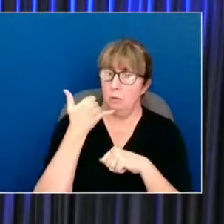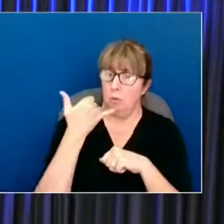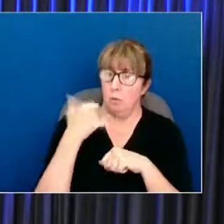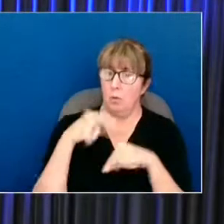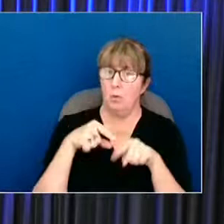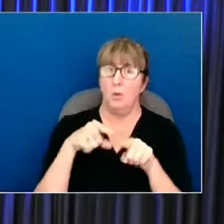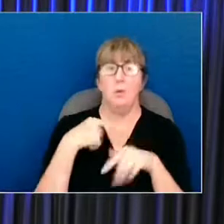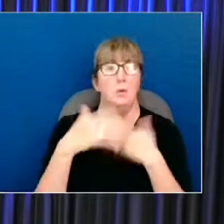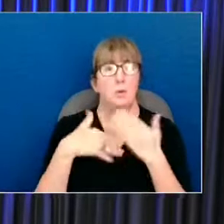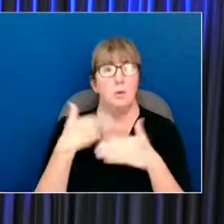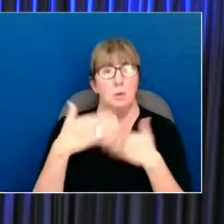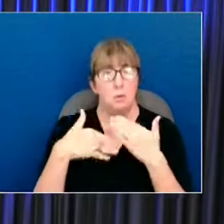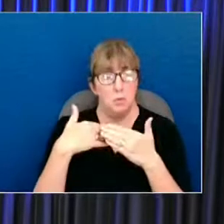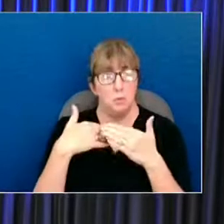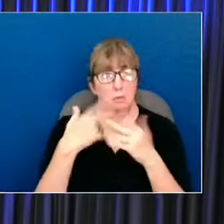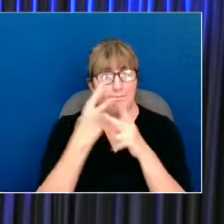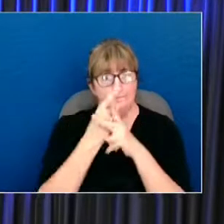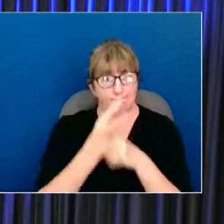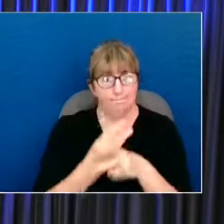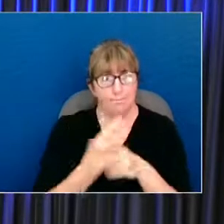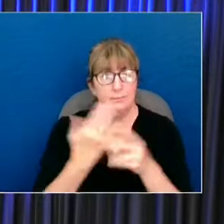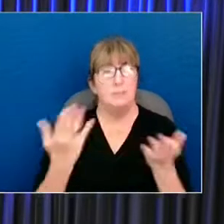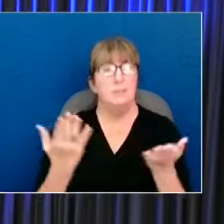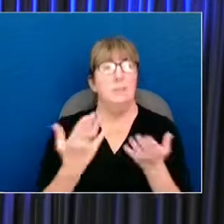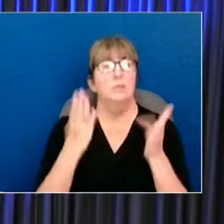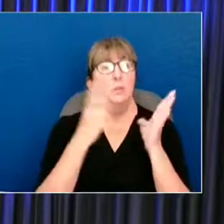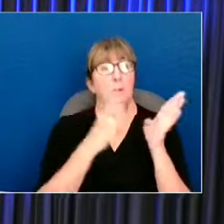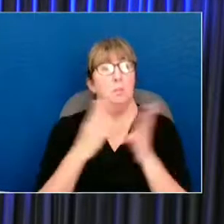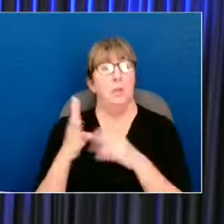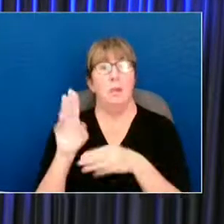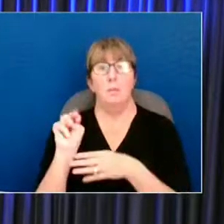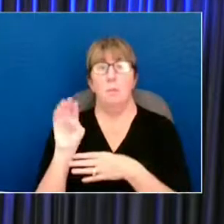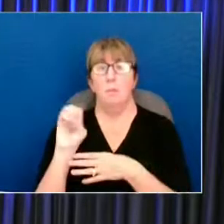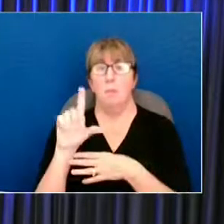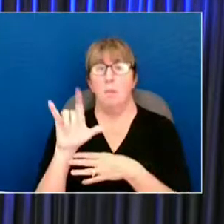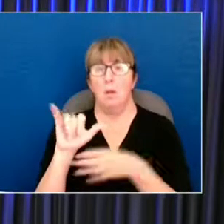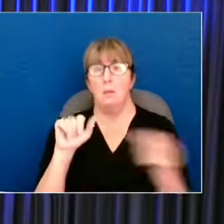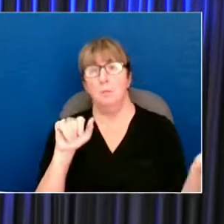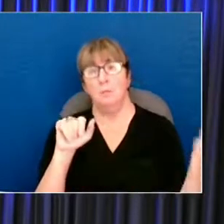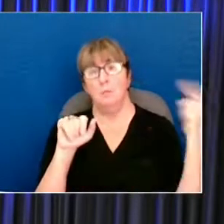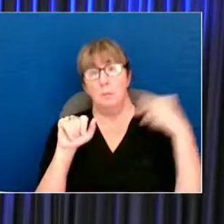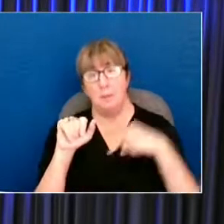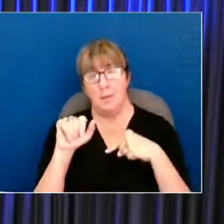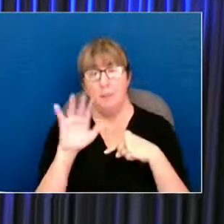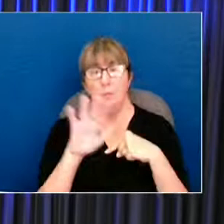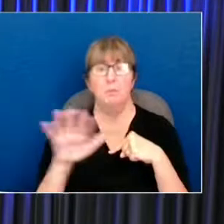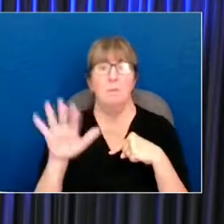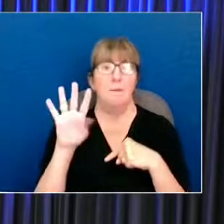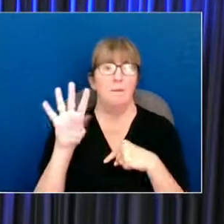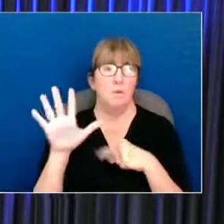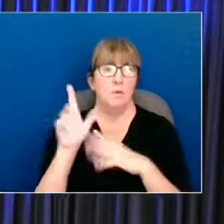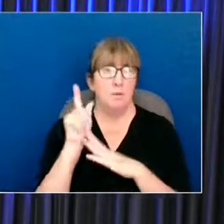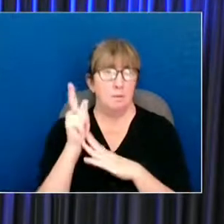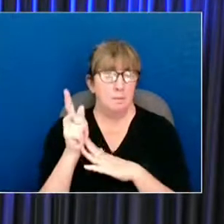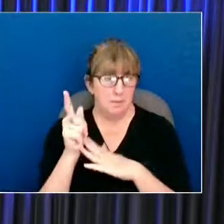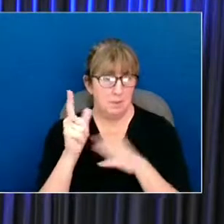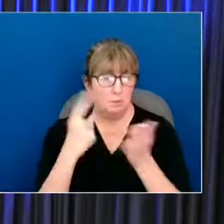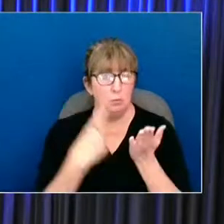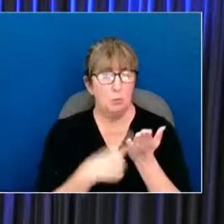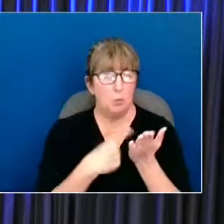various processes here. But our plan after Molly gets here is for about 45 minutes to go over